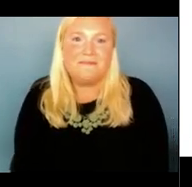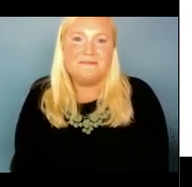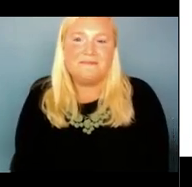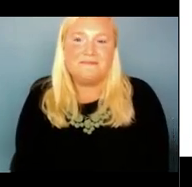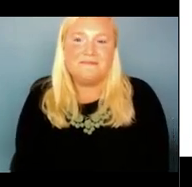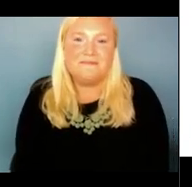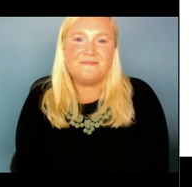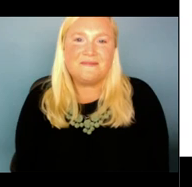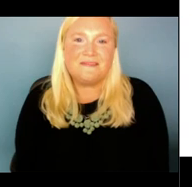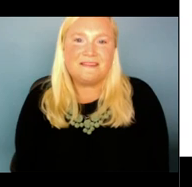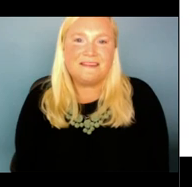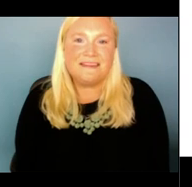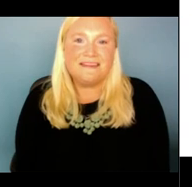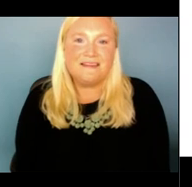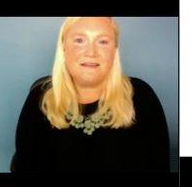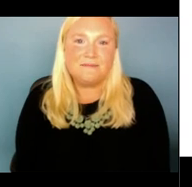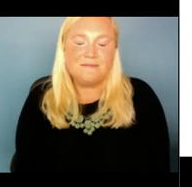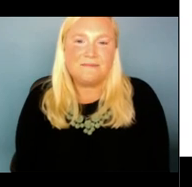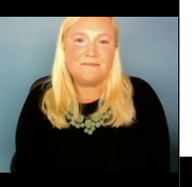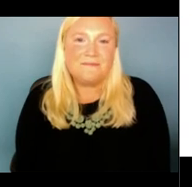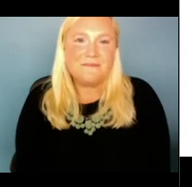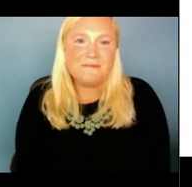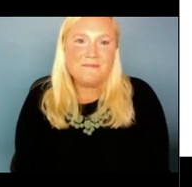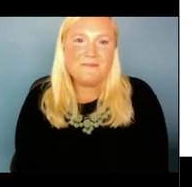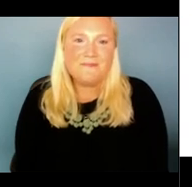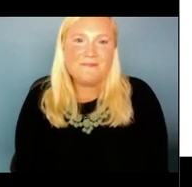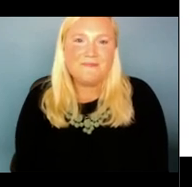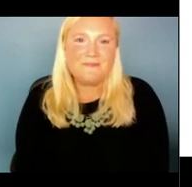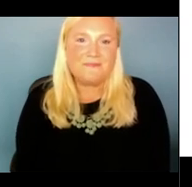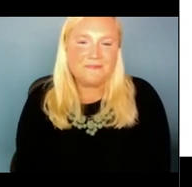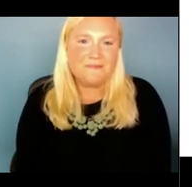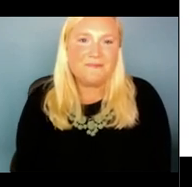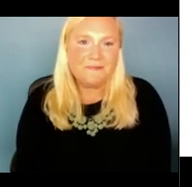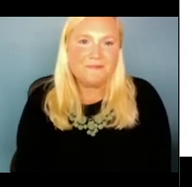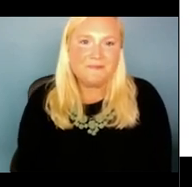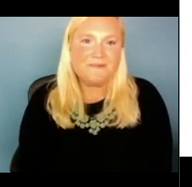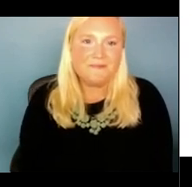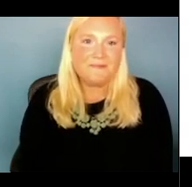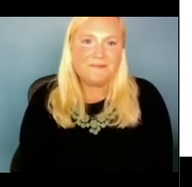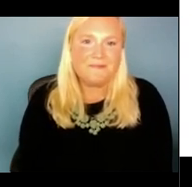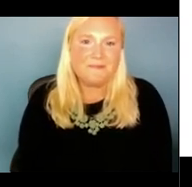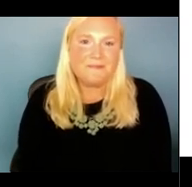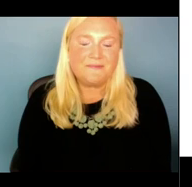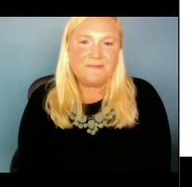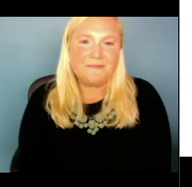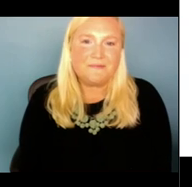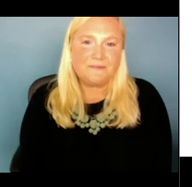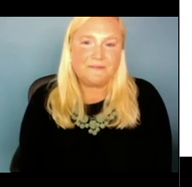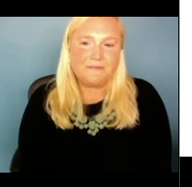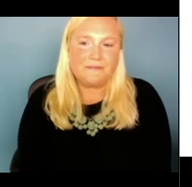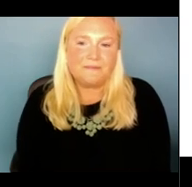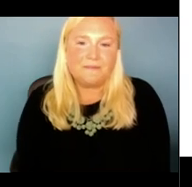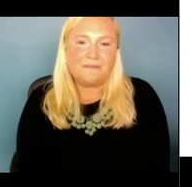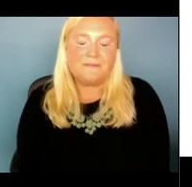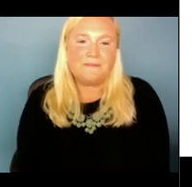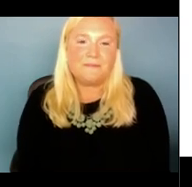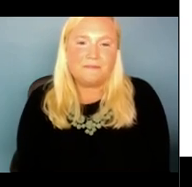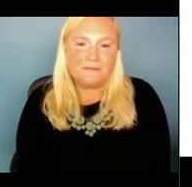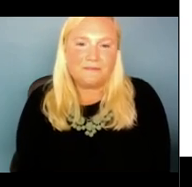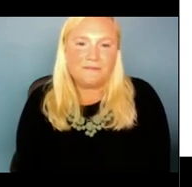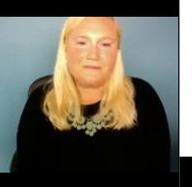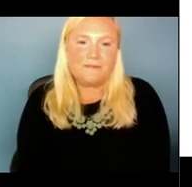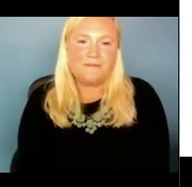because so Nina is my business partner through Stuttering Therapy Resources and my co-author on the books and things that we've written together.